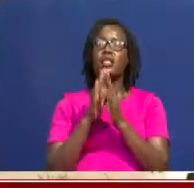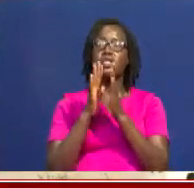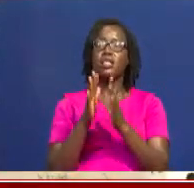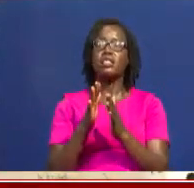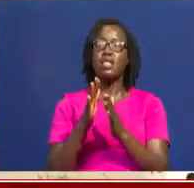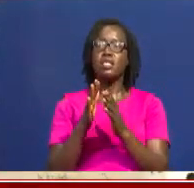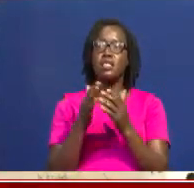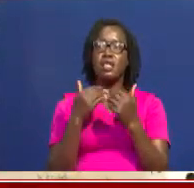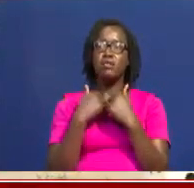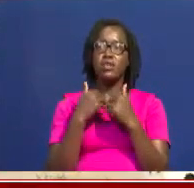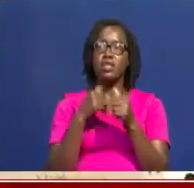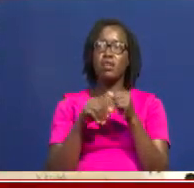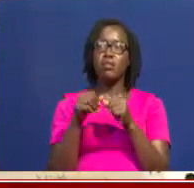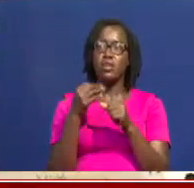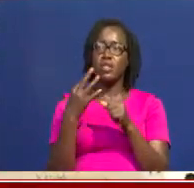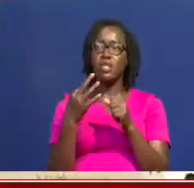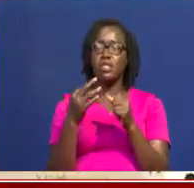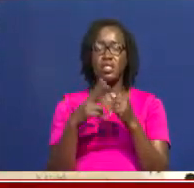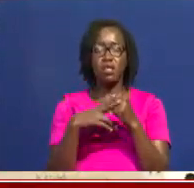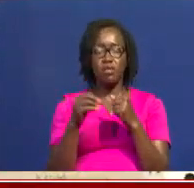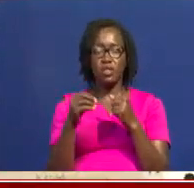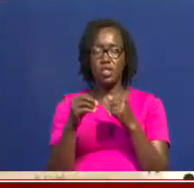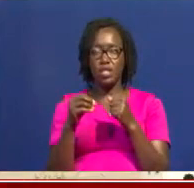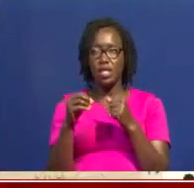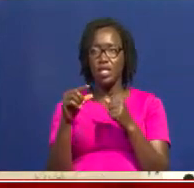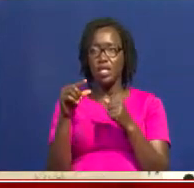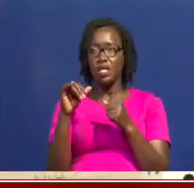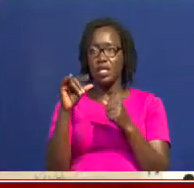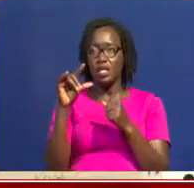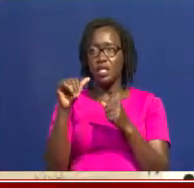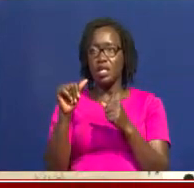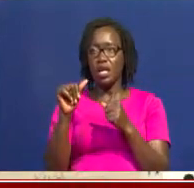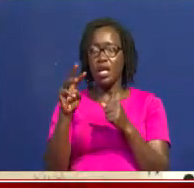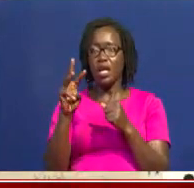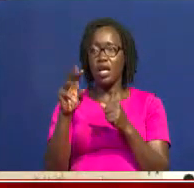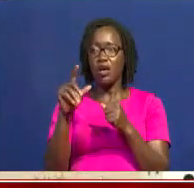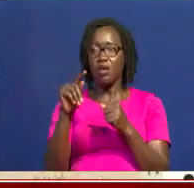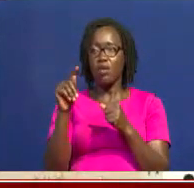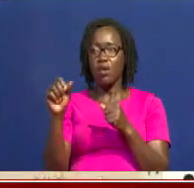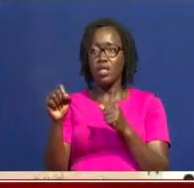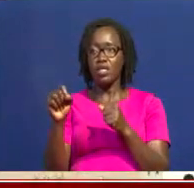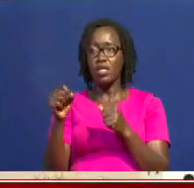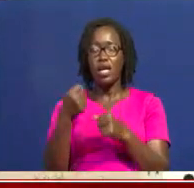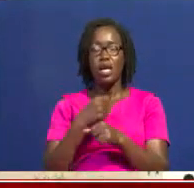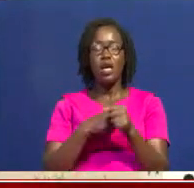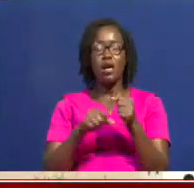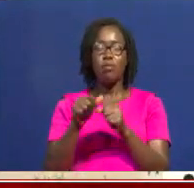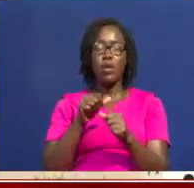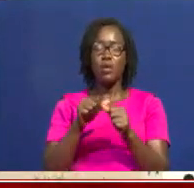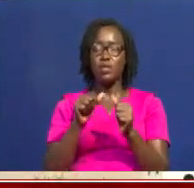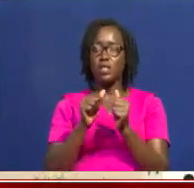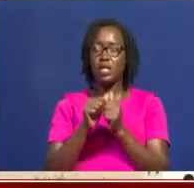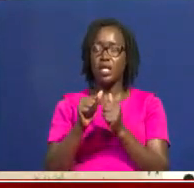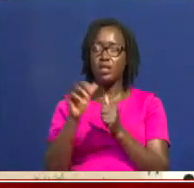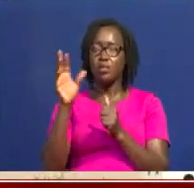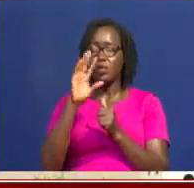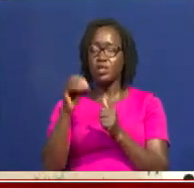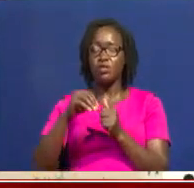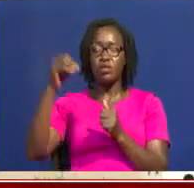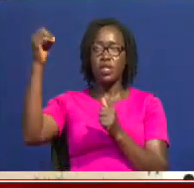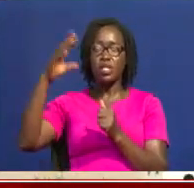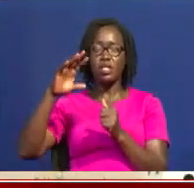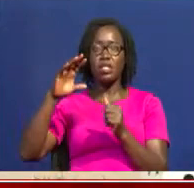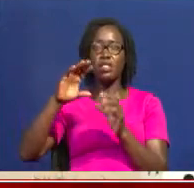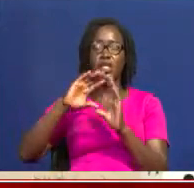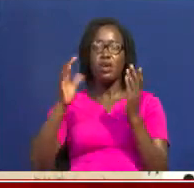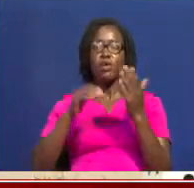producing about 370 gigawatts, which makes about 10% of electricity produced worldwide.